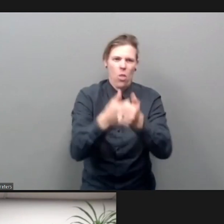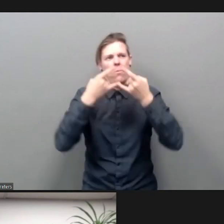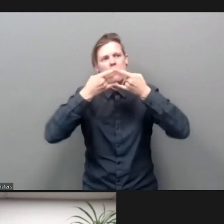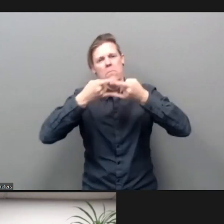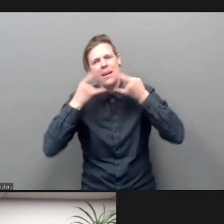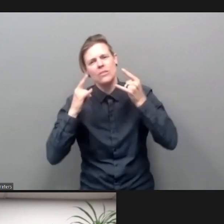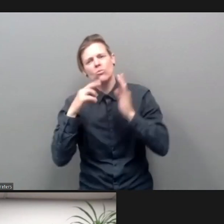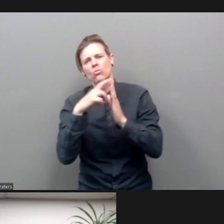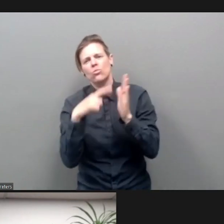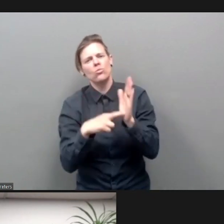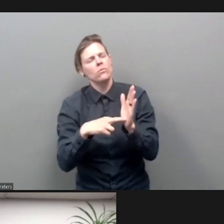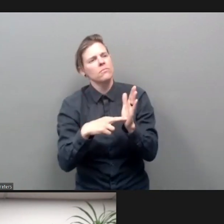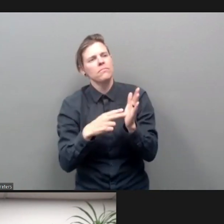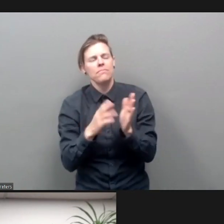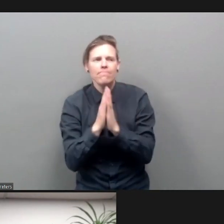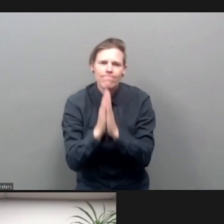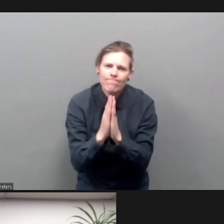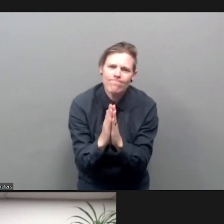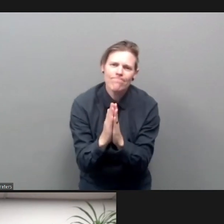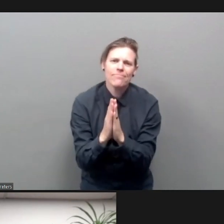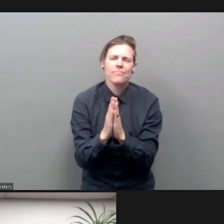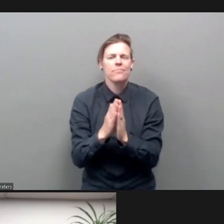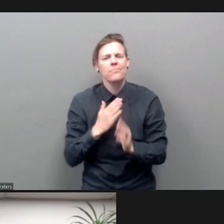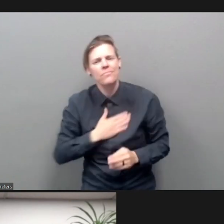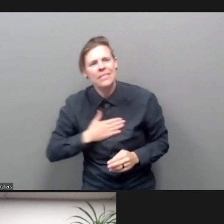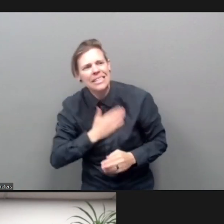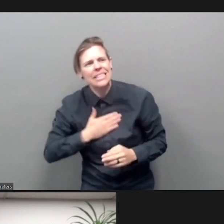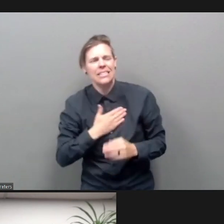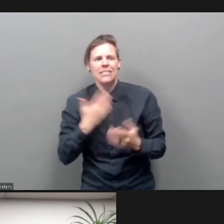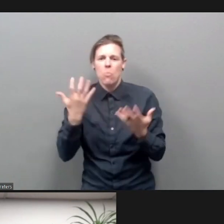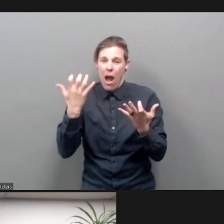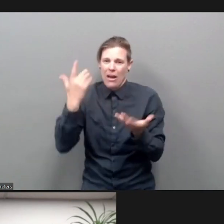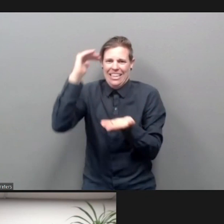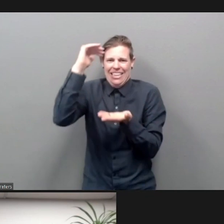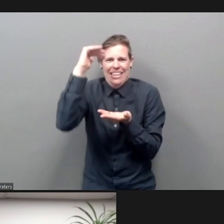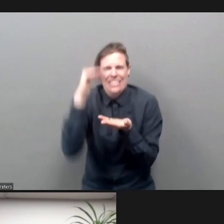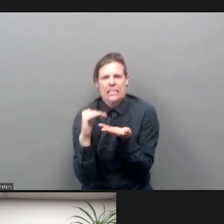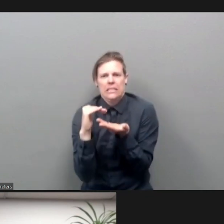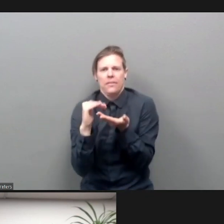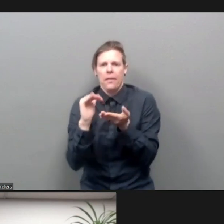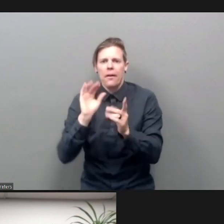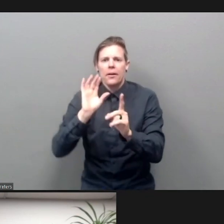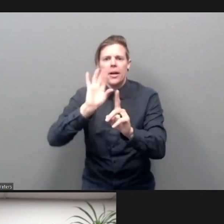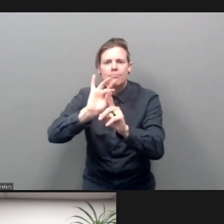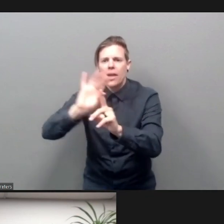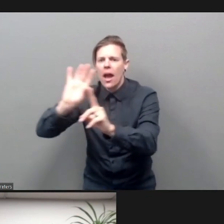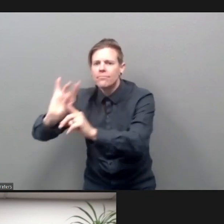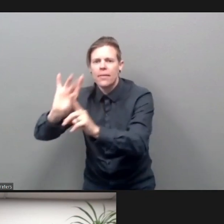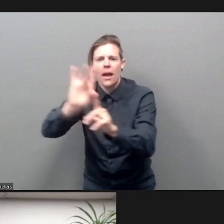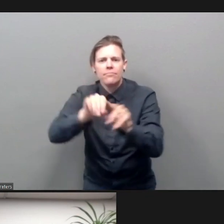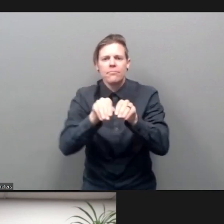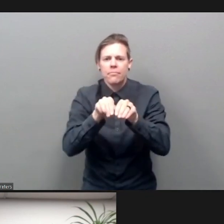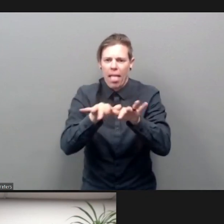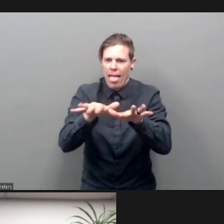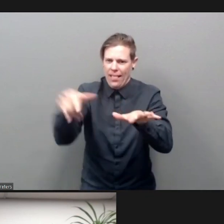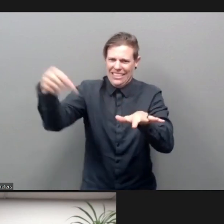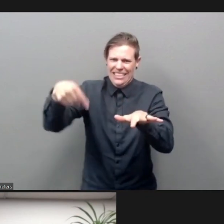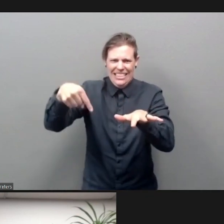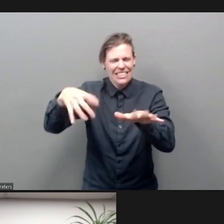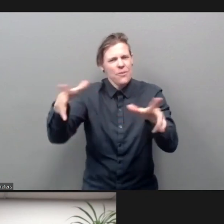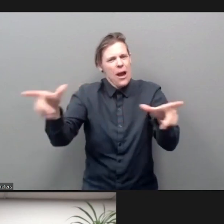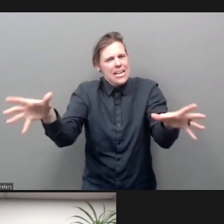sure that we do everything in our power to minimize and blunt spread. That's critically important.